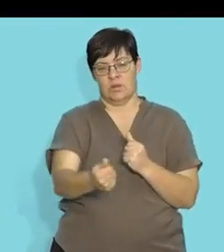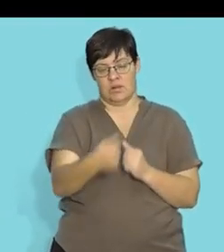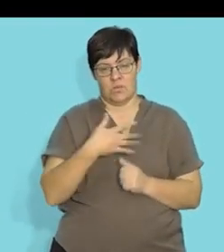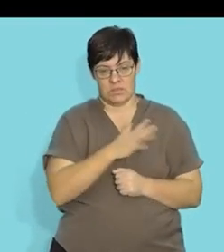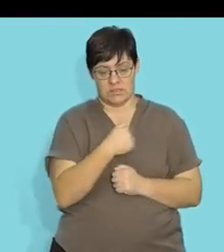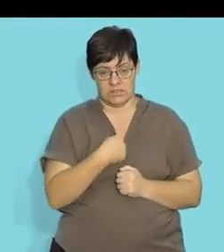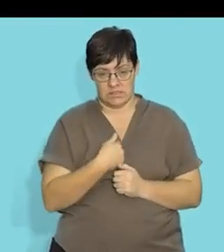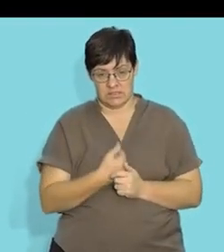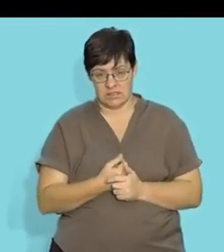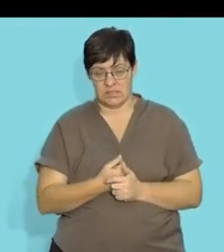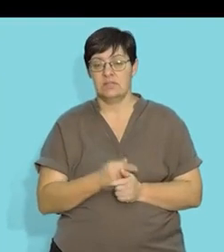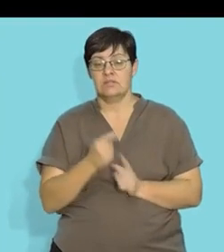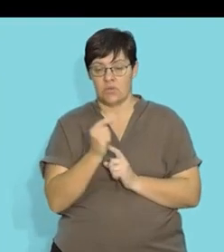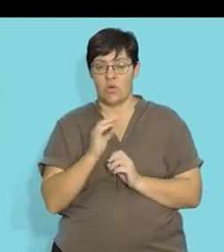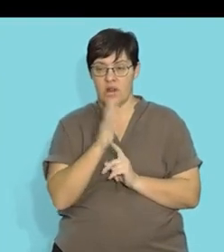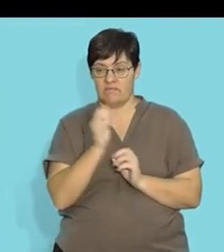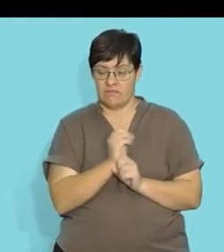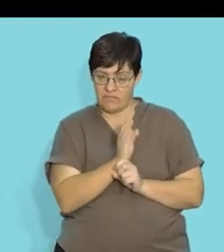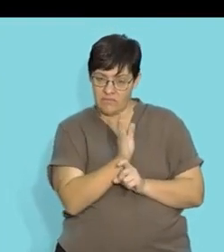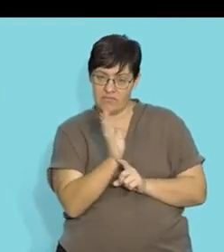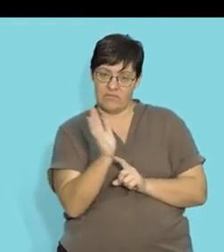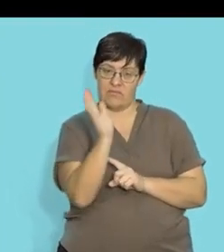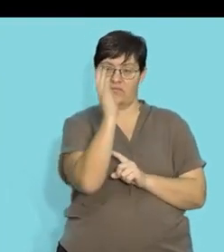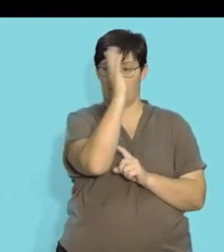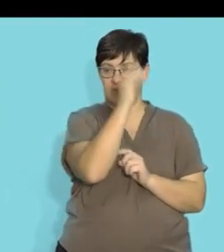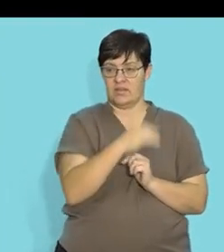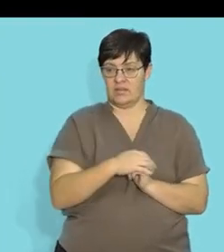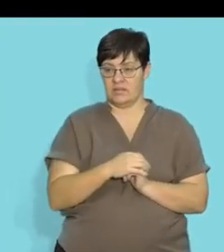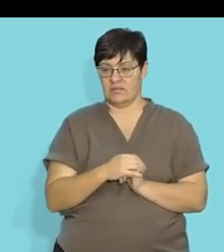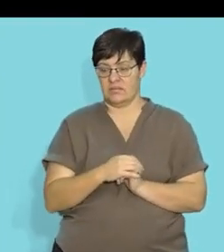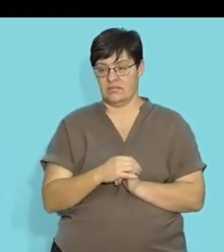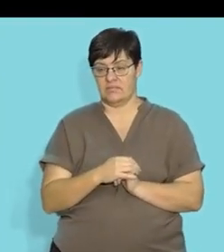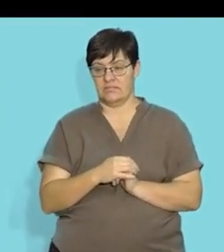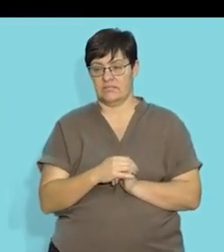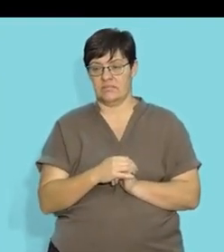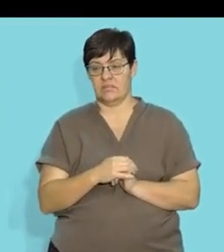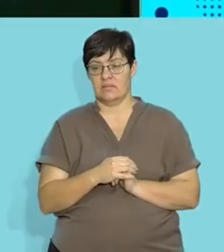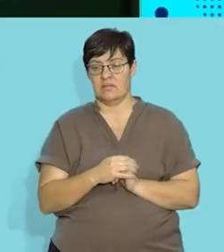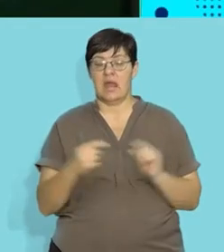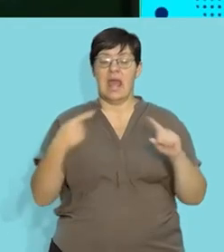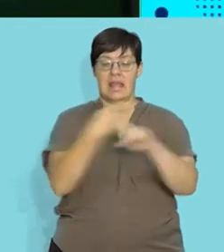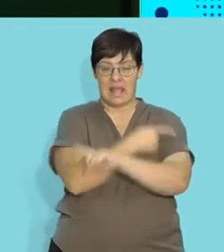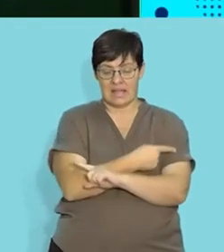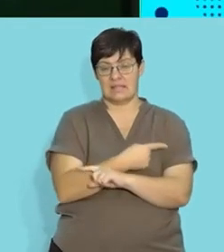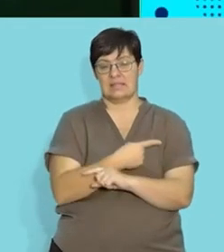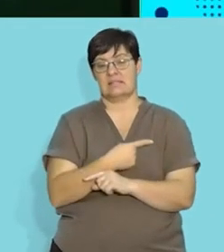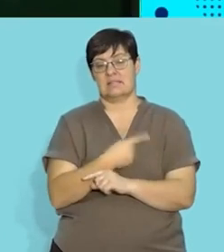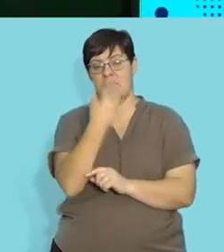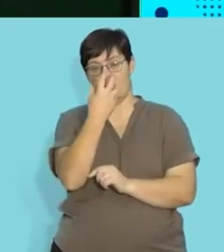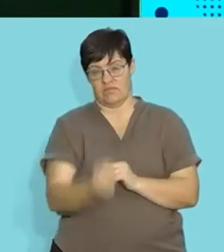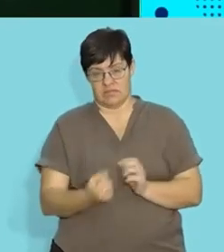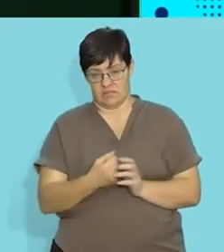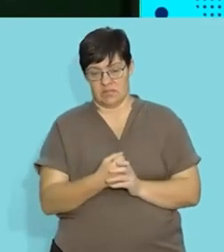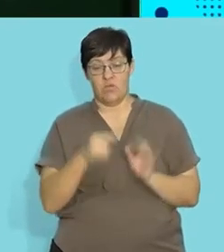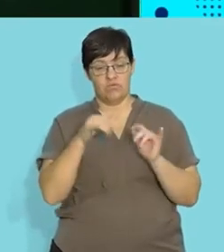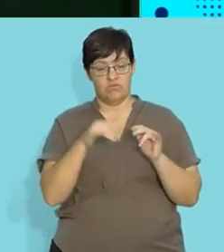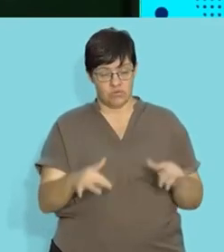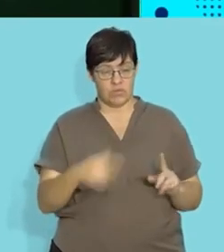soil. And you'll find that the leaves tend to grow up, or the shoots tend to grow up against gravity. So roots